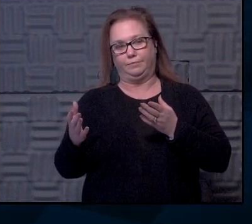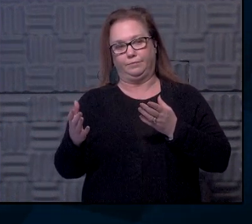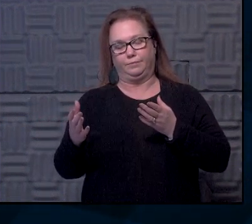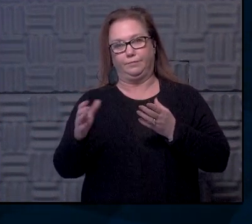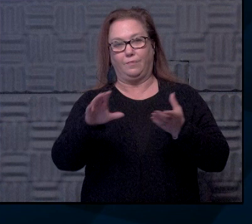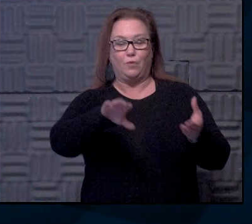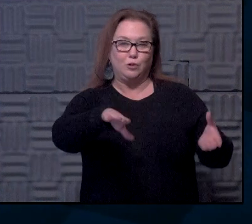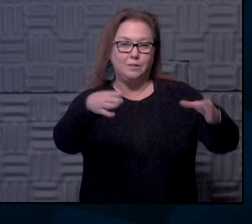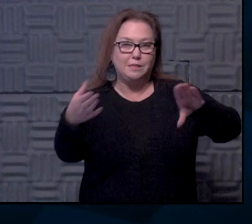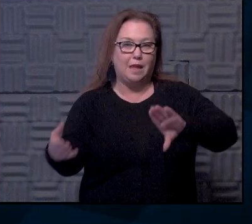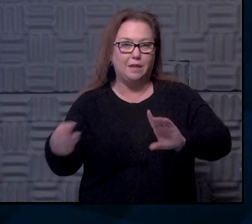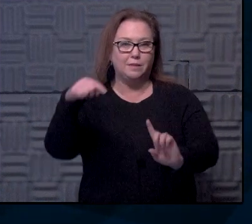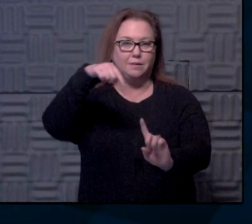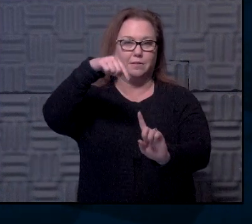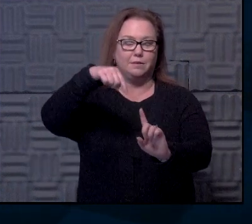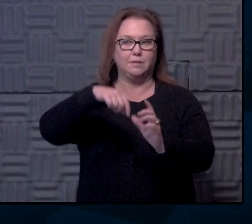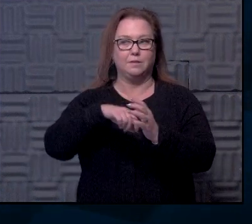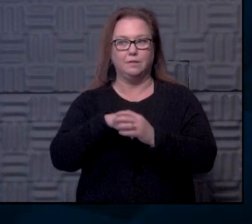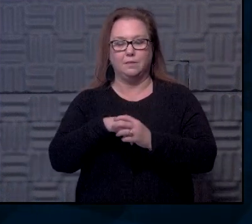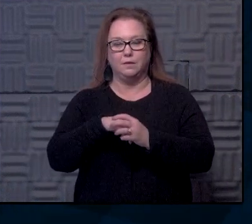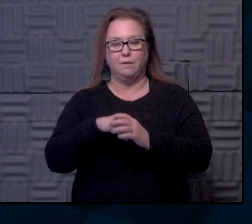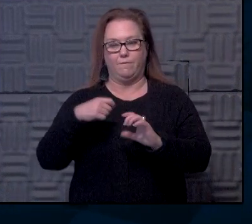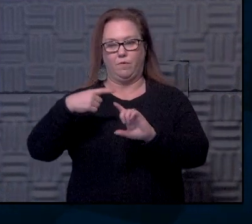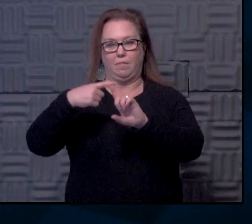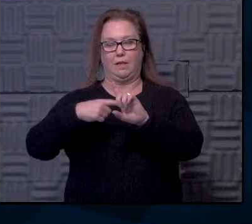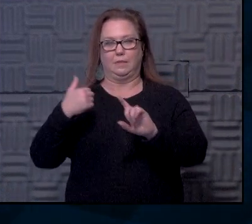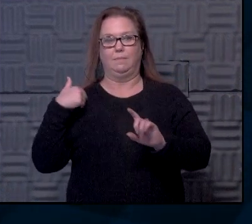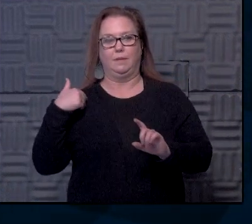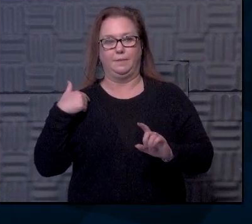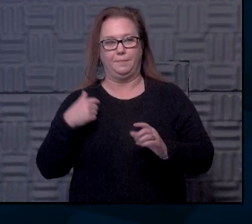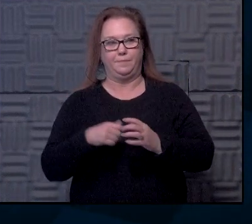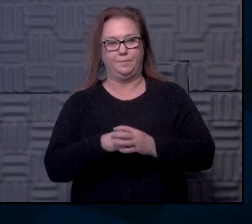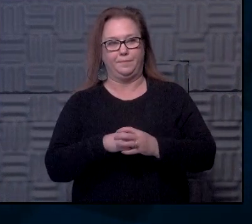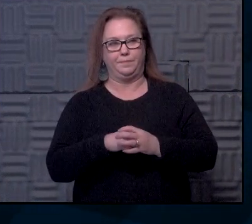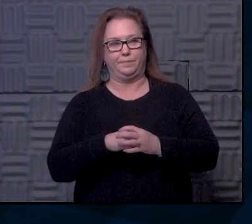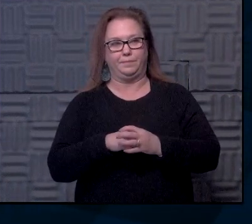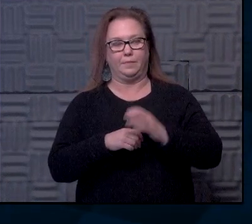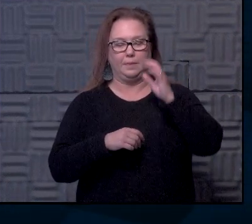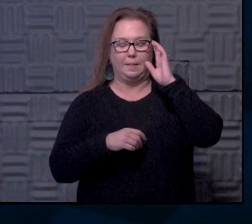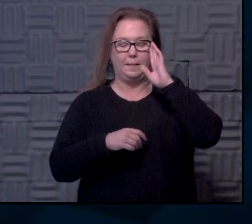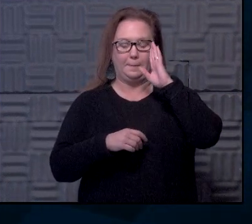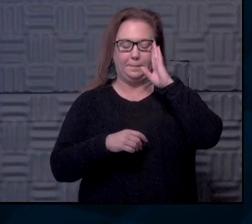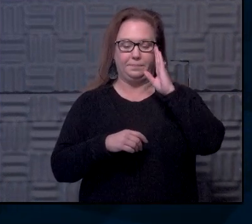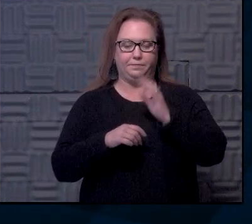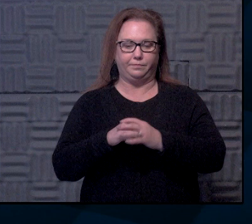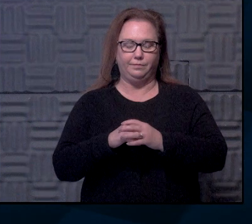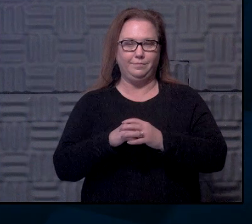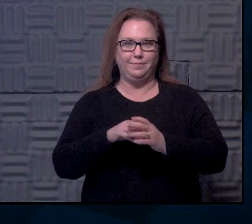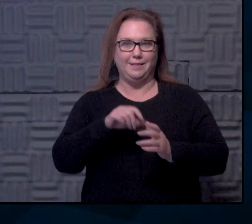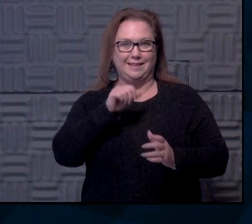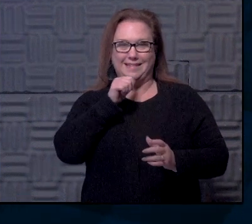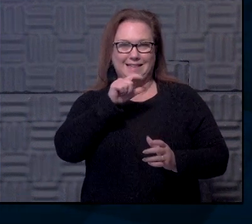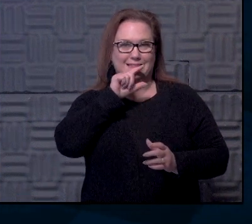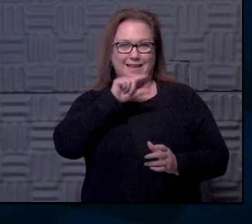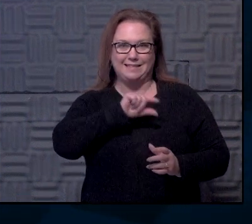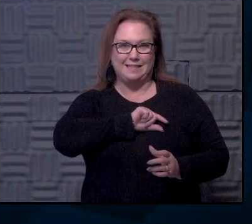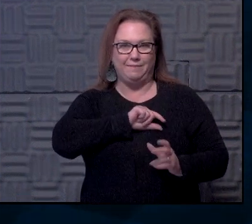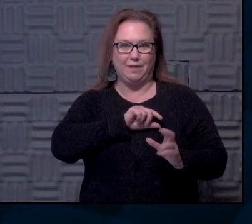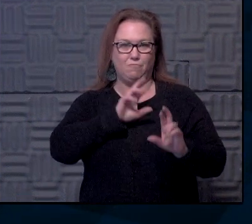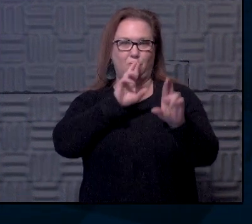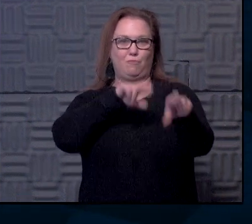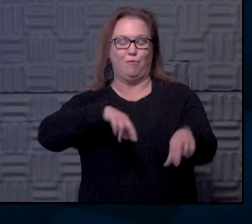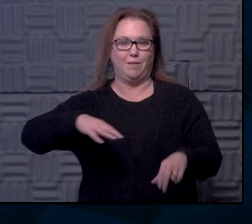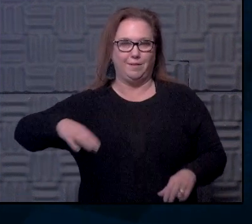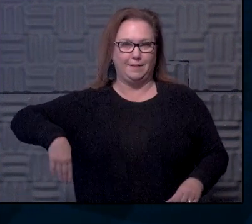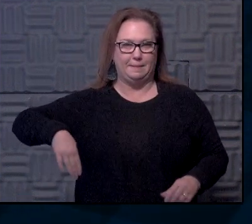of deaths, from a month ago. And that doesn't even get us to Thanksgiving yet. So